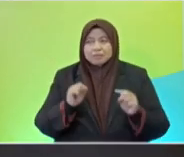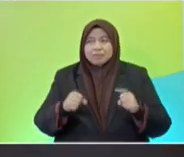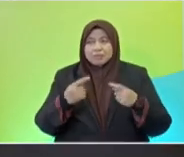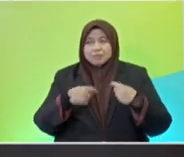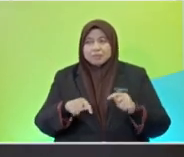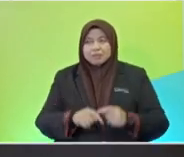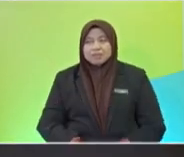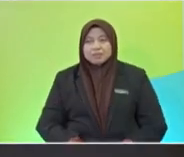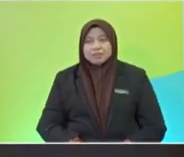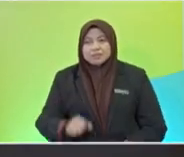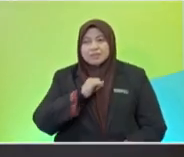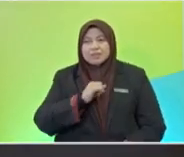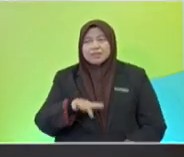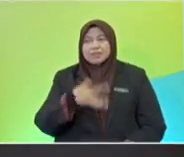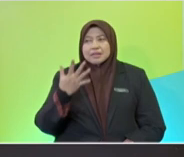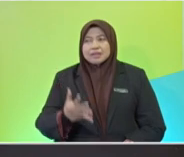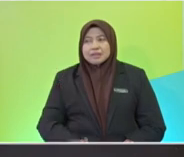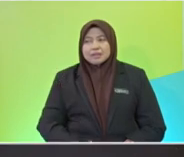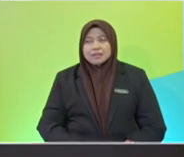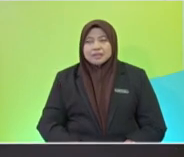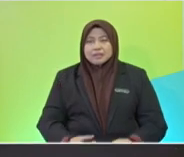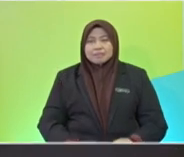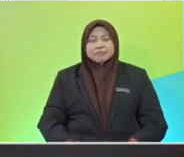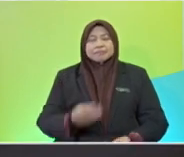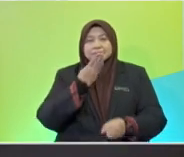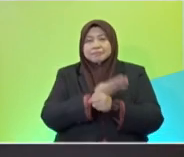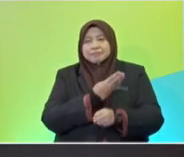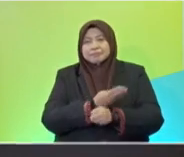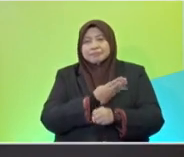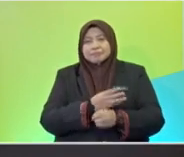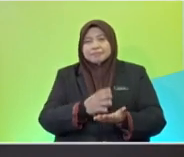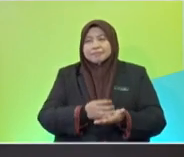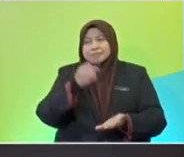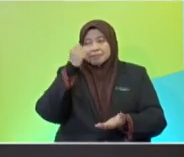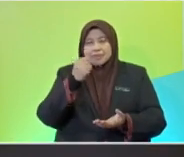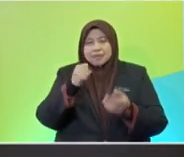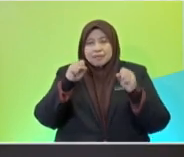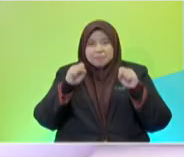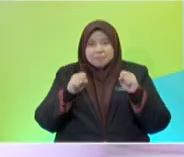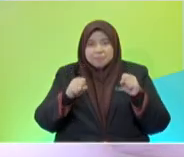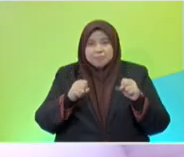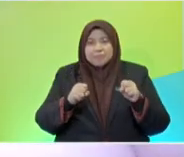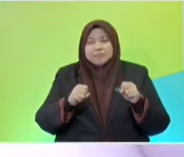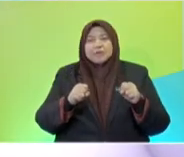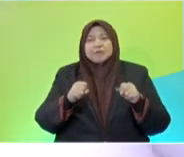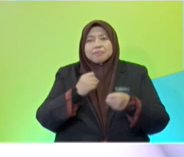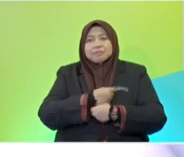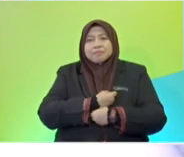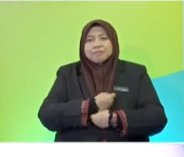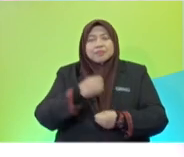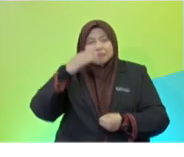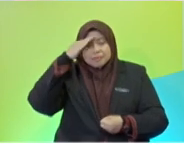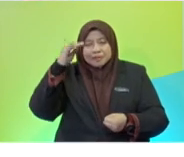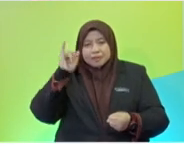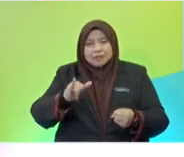sure. Okay, I think it's the metal bottle that will cast the most clear shadow. Yes,